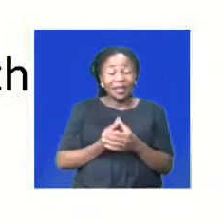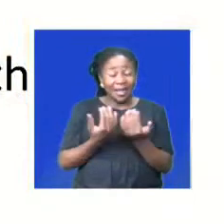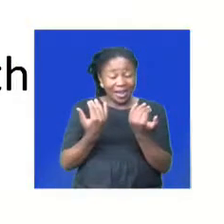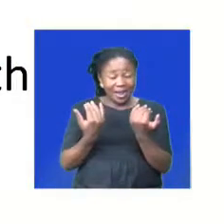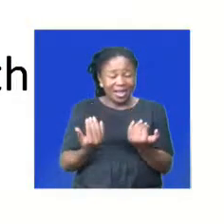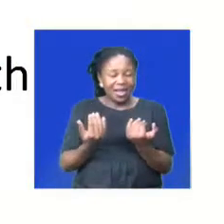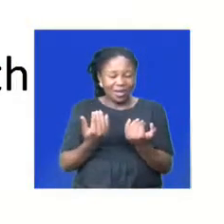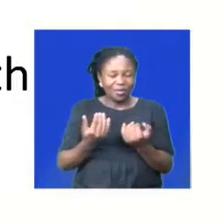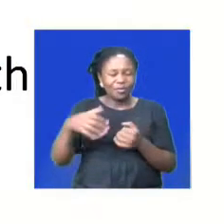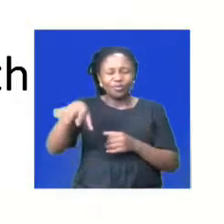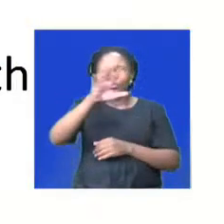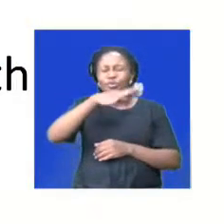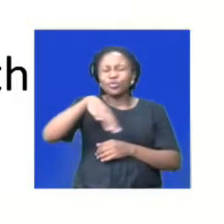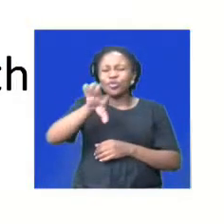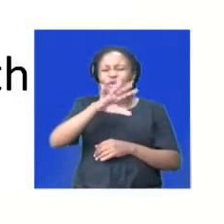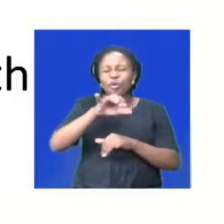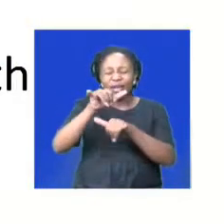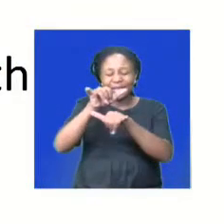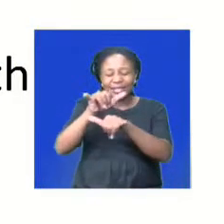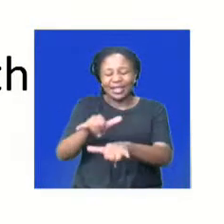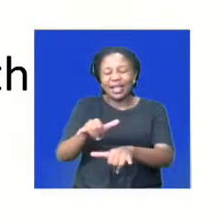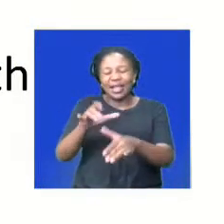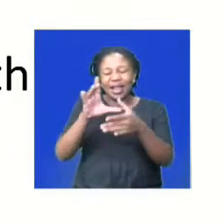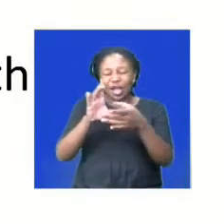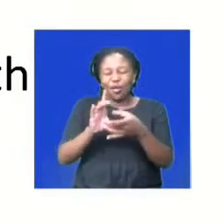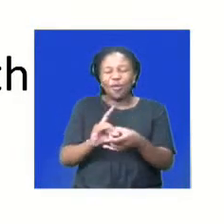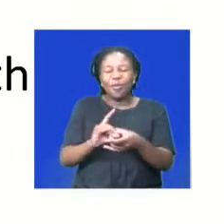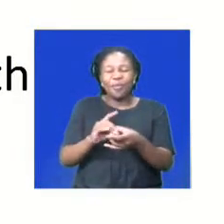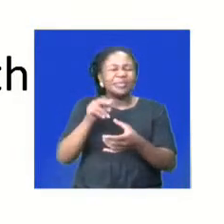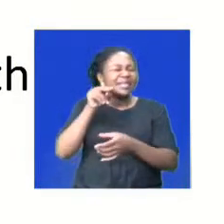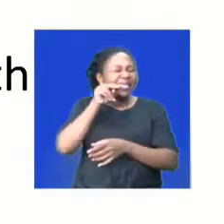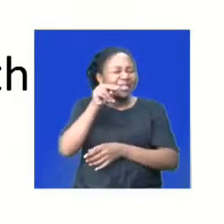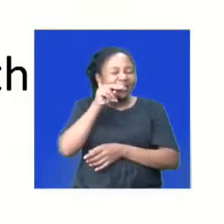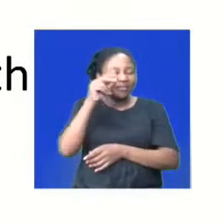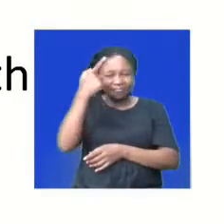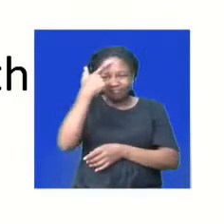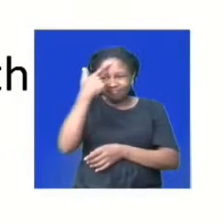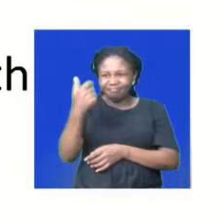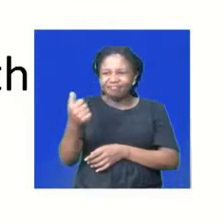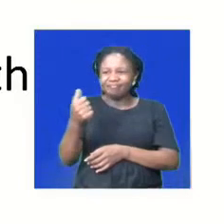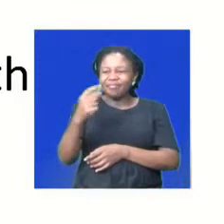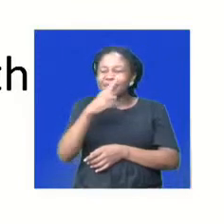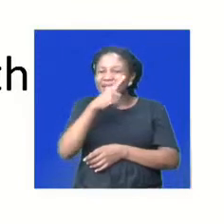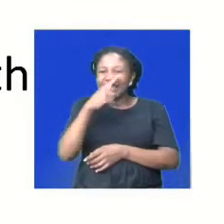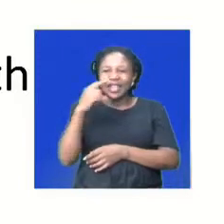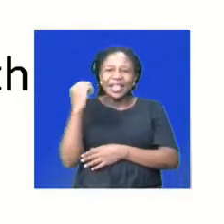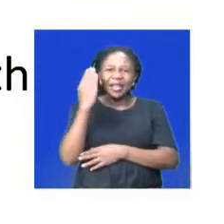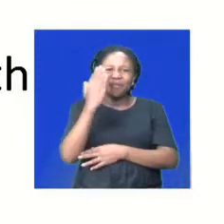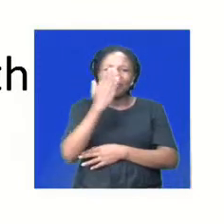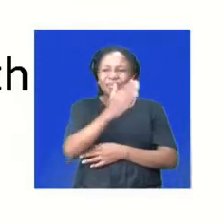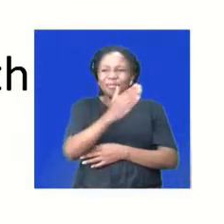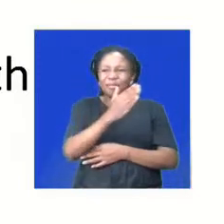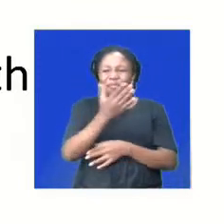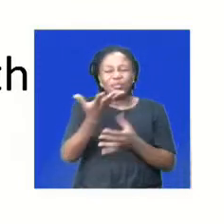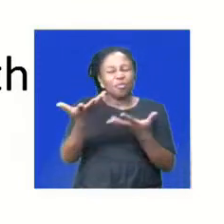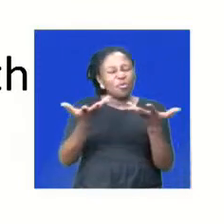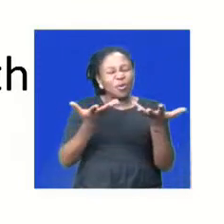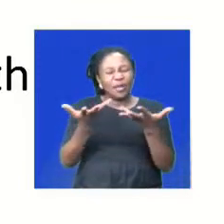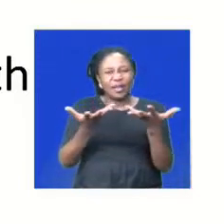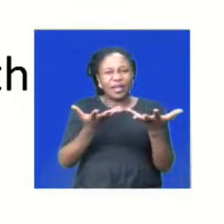homes, we should know the names of the places where our homes are